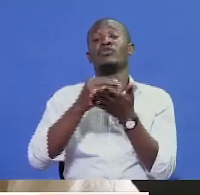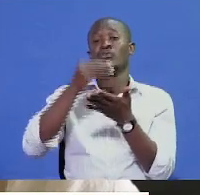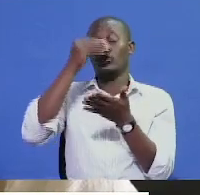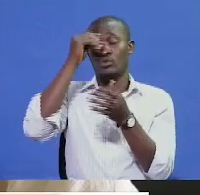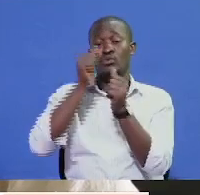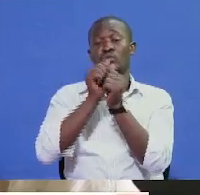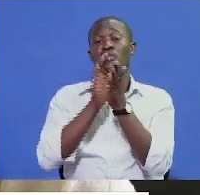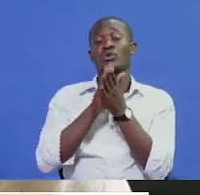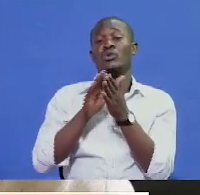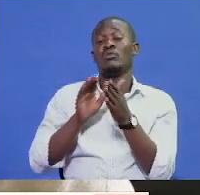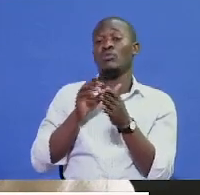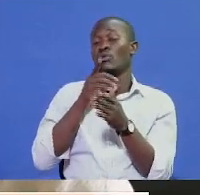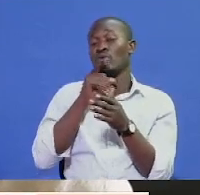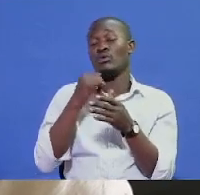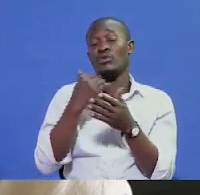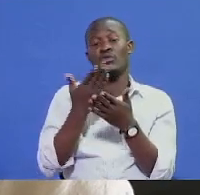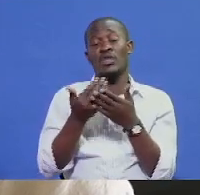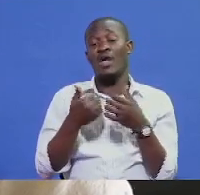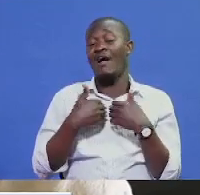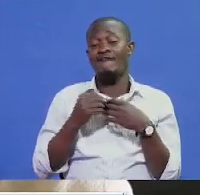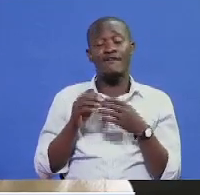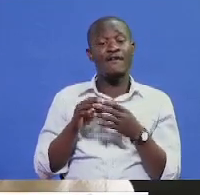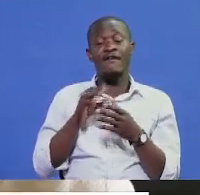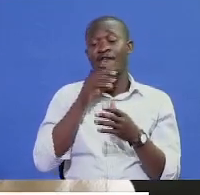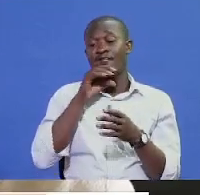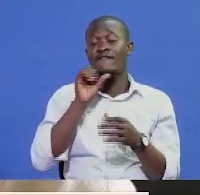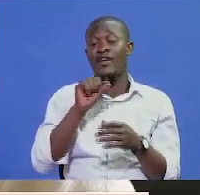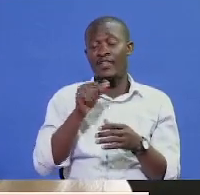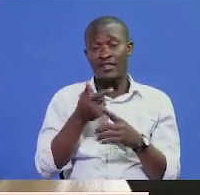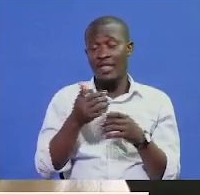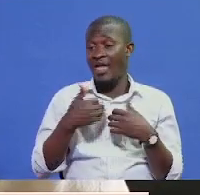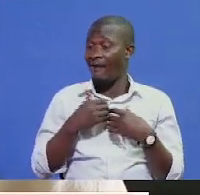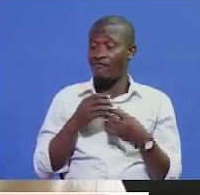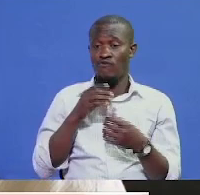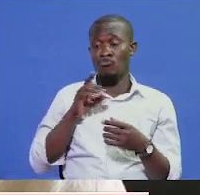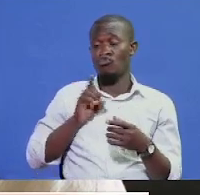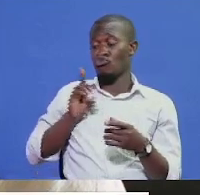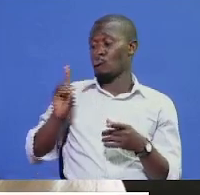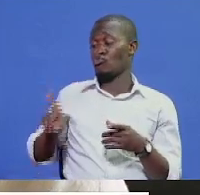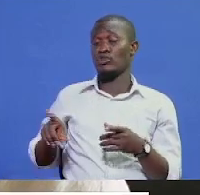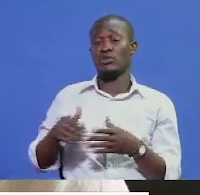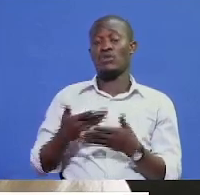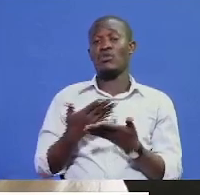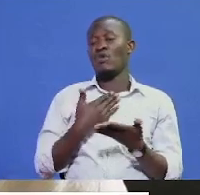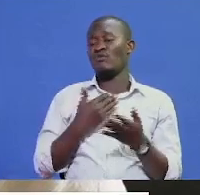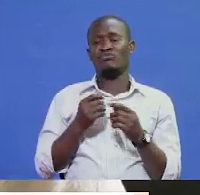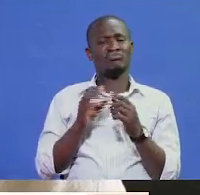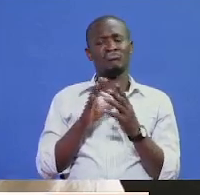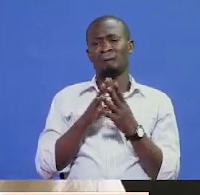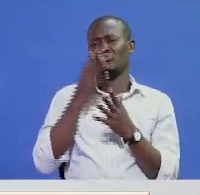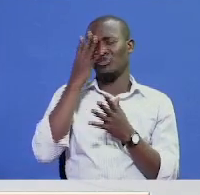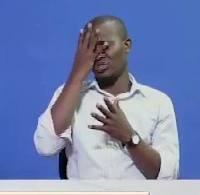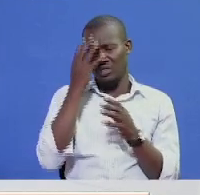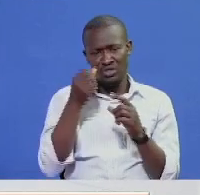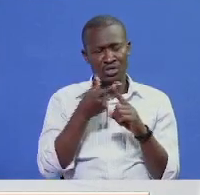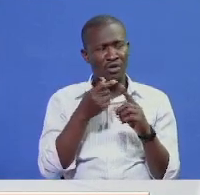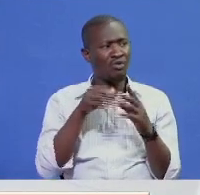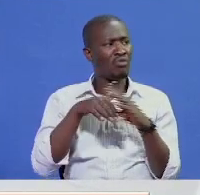boys, men in general, they are fathers, they have daughters. You can't shy away from the fact your daughter is going to get her